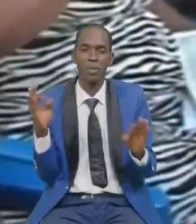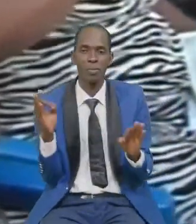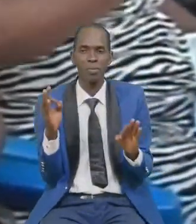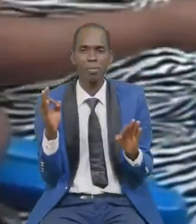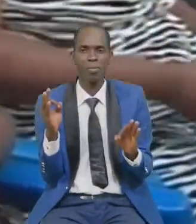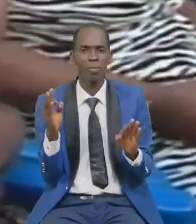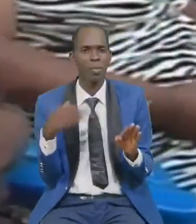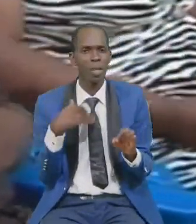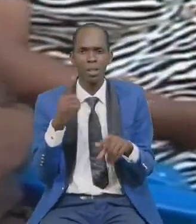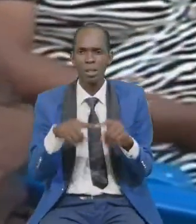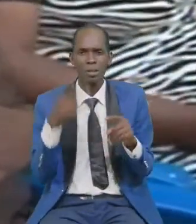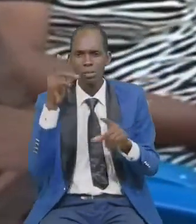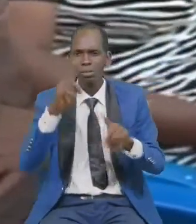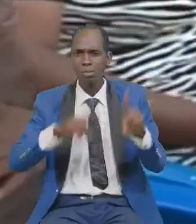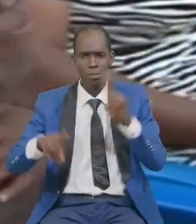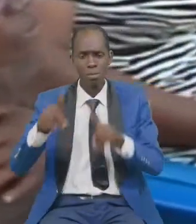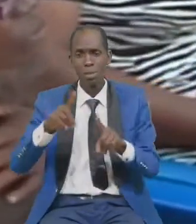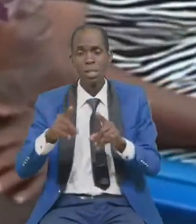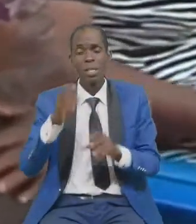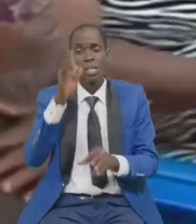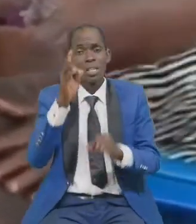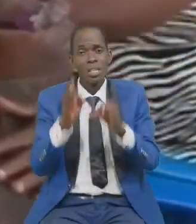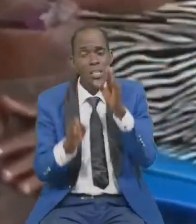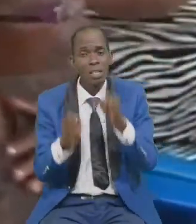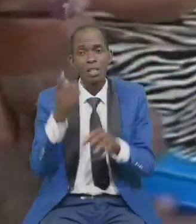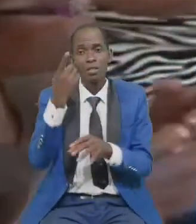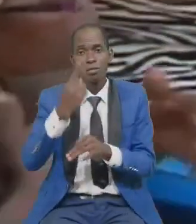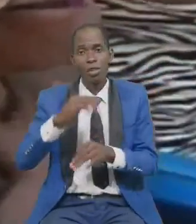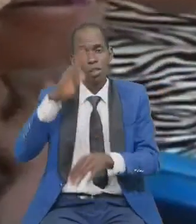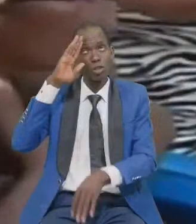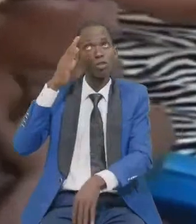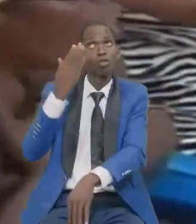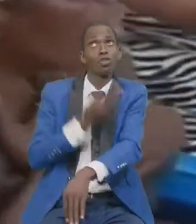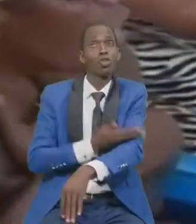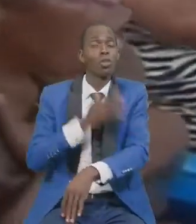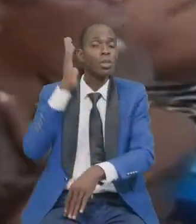I can't hear my people. If the Son shall make me free,